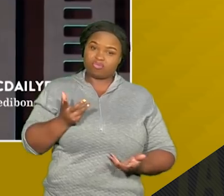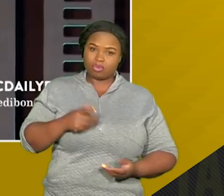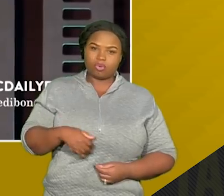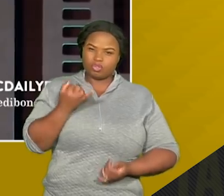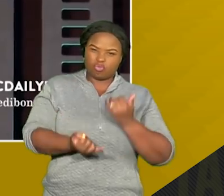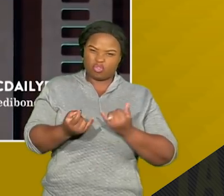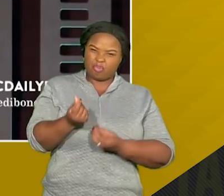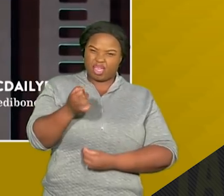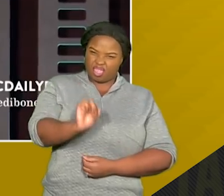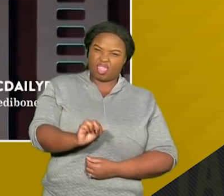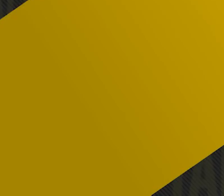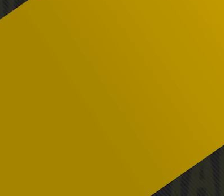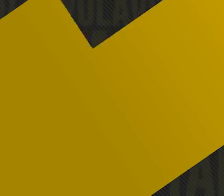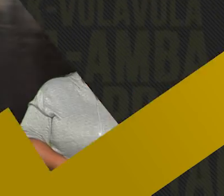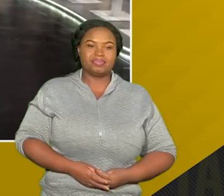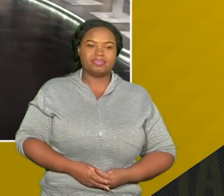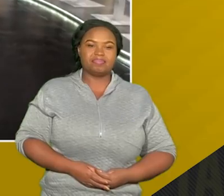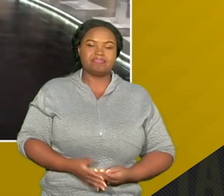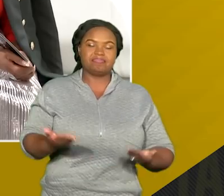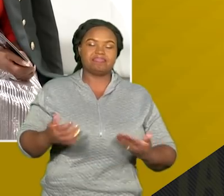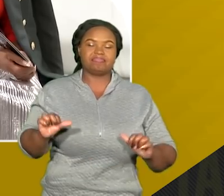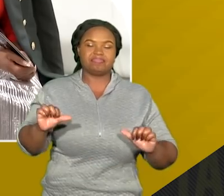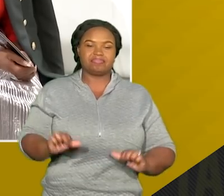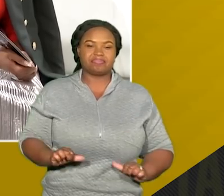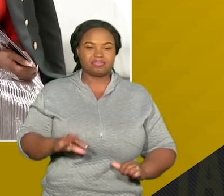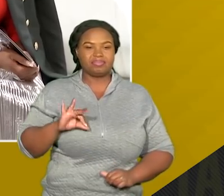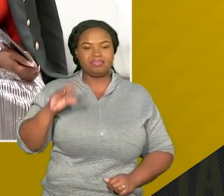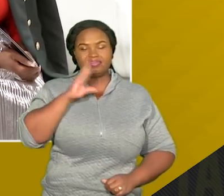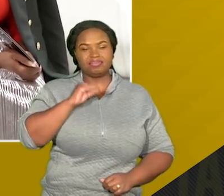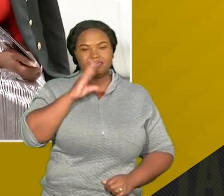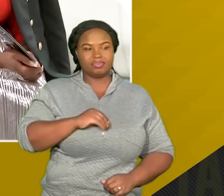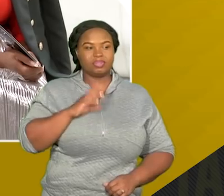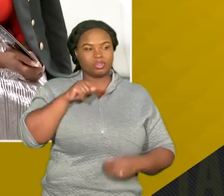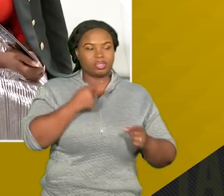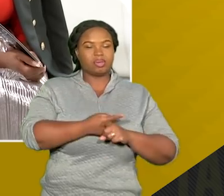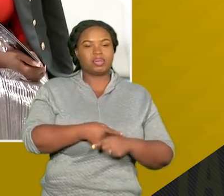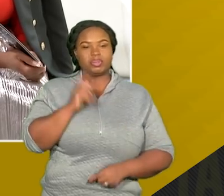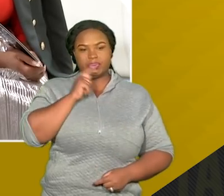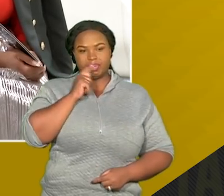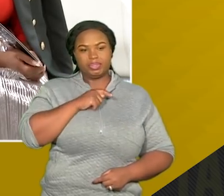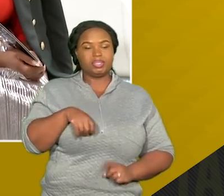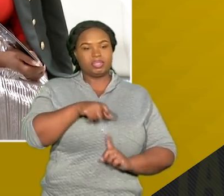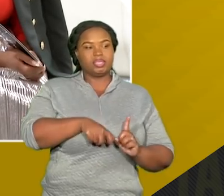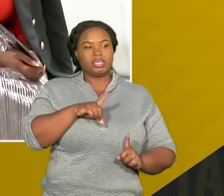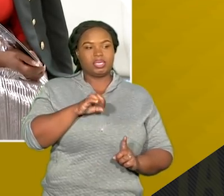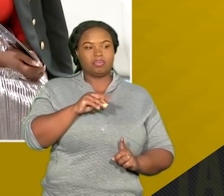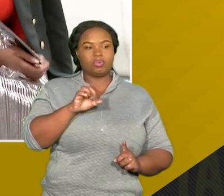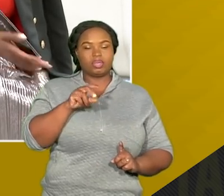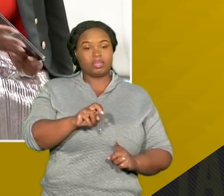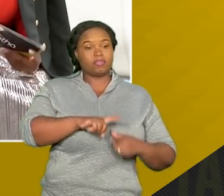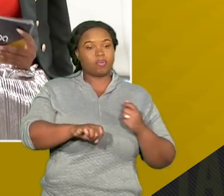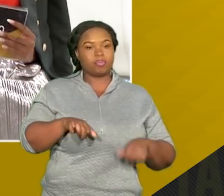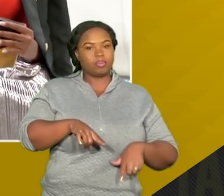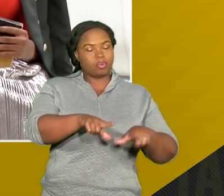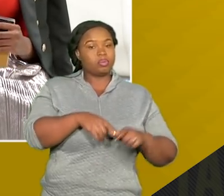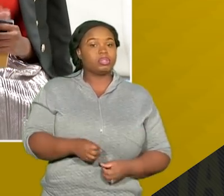What's wrong with your mind, yeah? Welcome back to Daily Thetha. So, Kuluma about ubuthakathi. Kini boni mla usikelo. Indoda yale eLimpopo. Kune